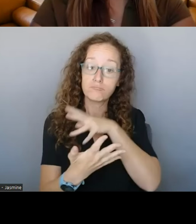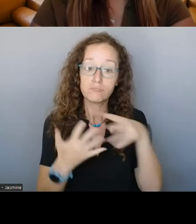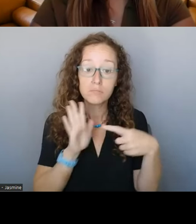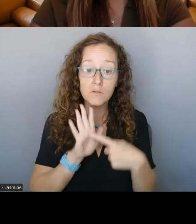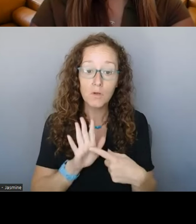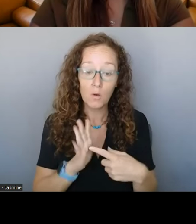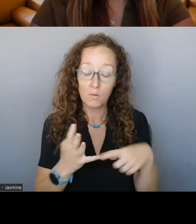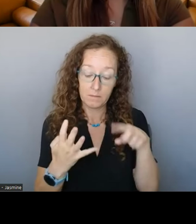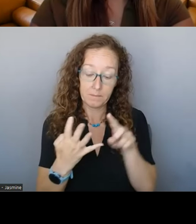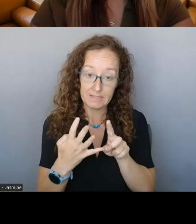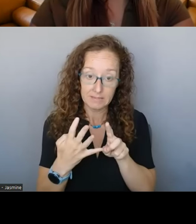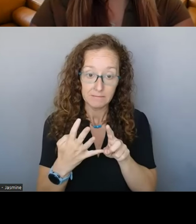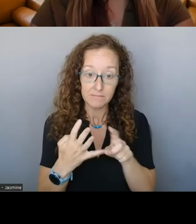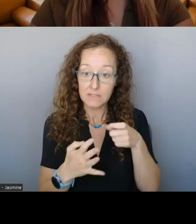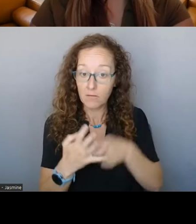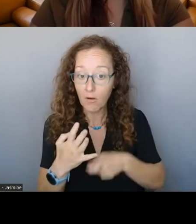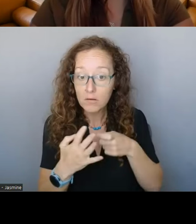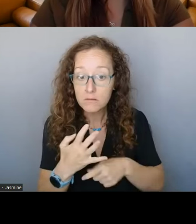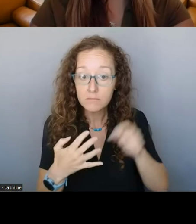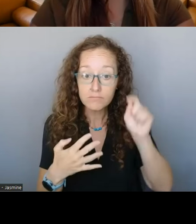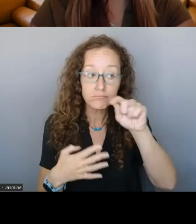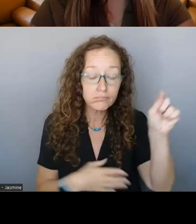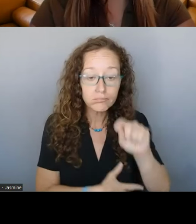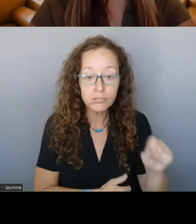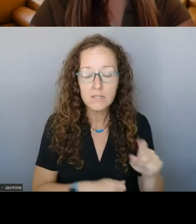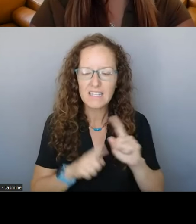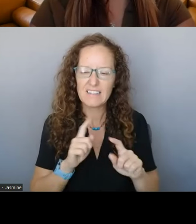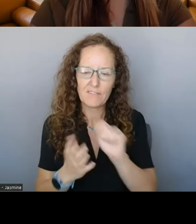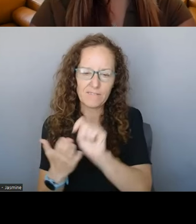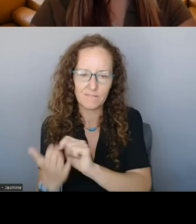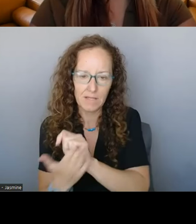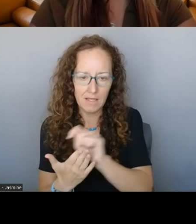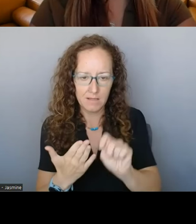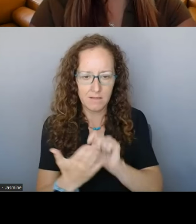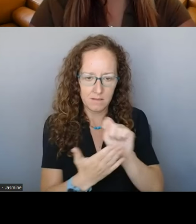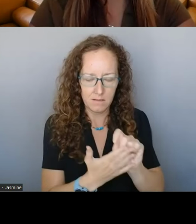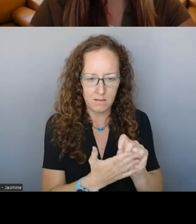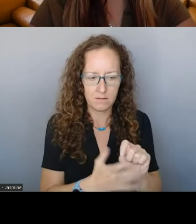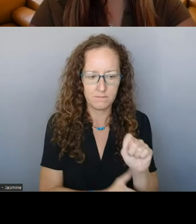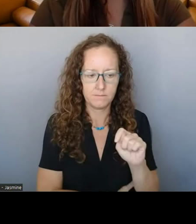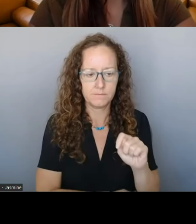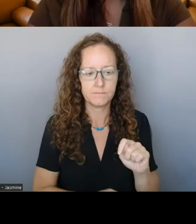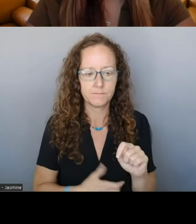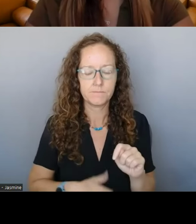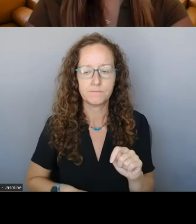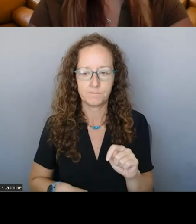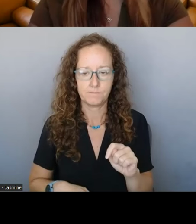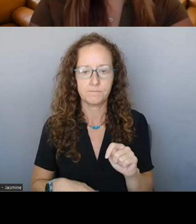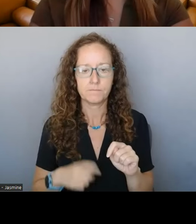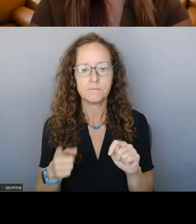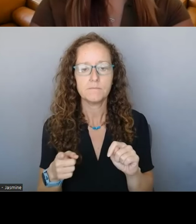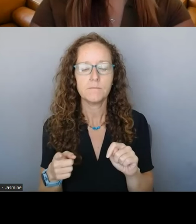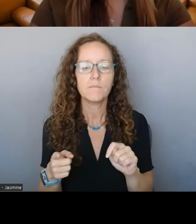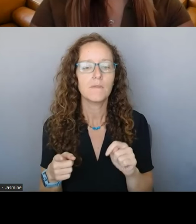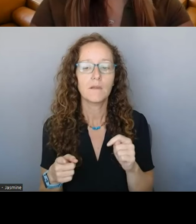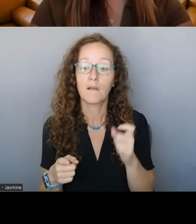Part D costs and those phases when Kelly was talking about the different phases of Part D. We have none